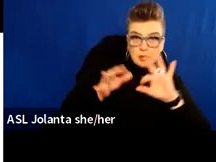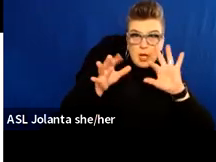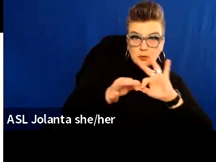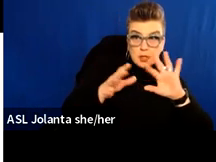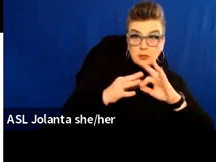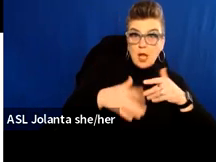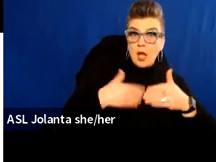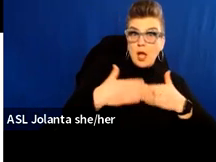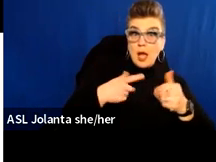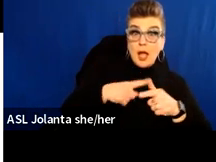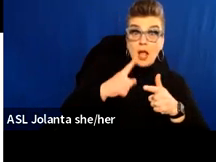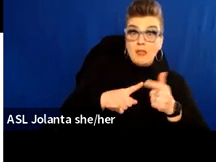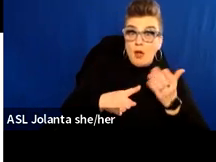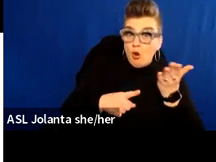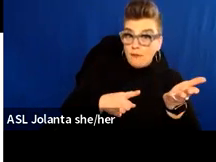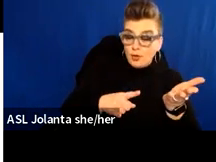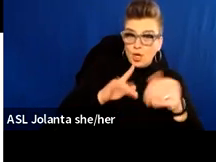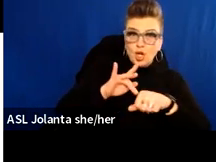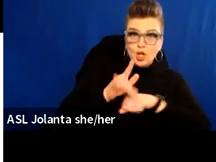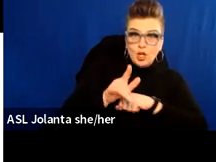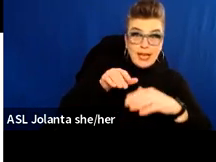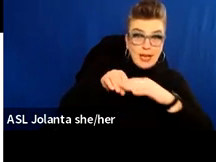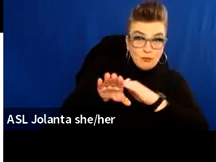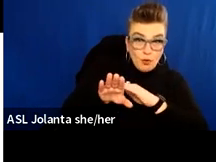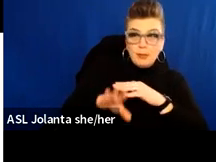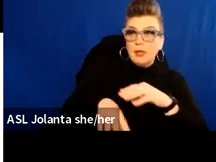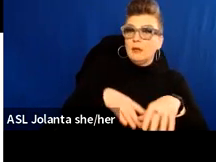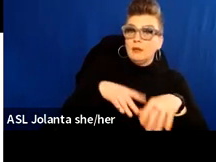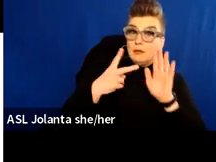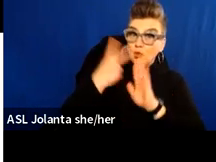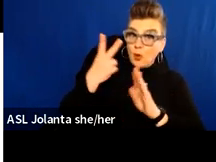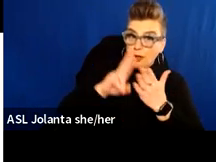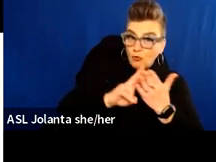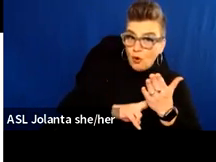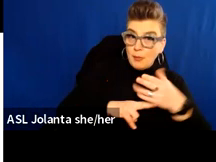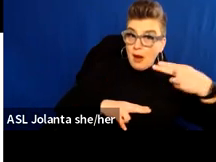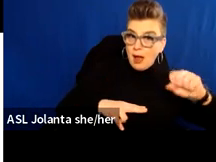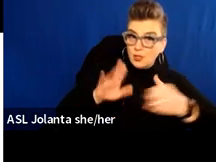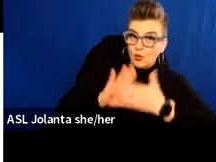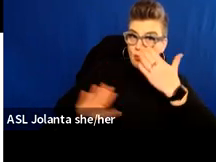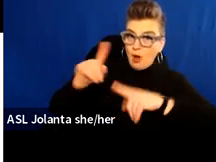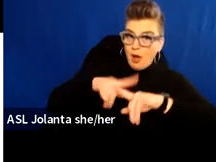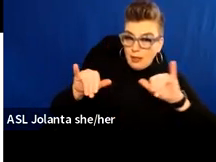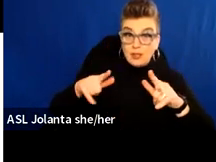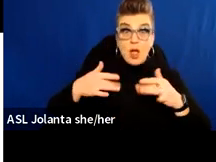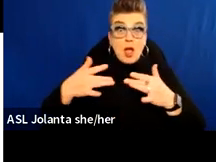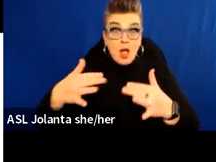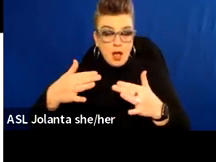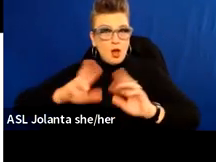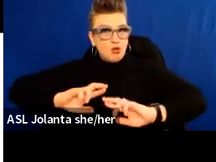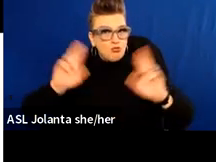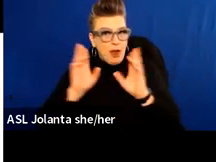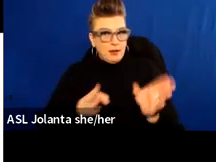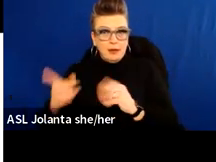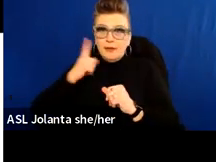enrollment can be offered and to identify what schools need to understand to fully prepare for the early college principles